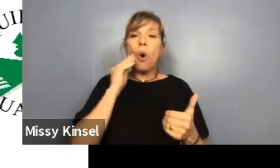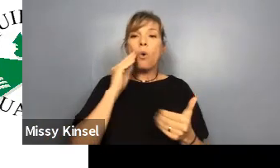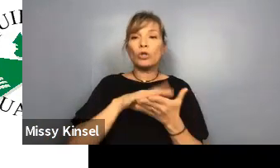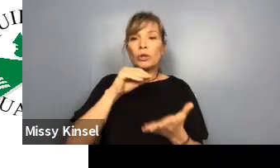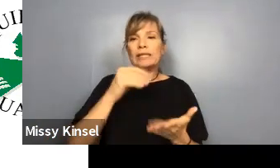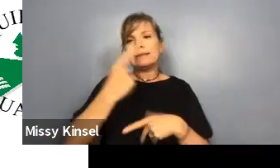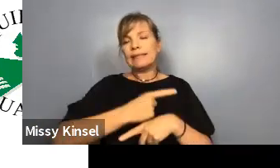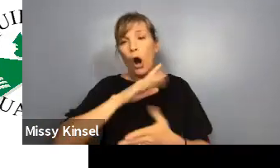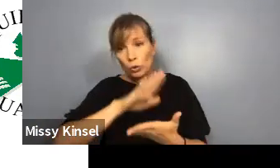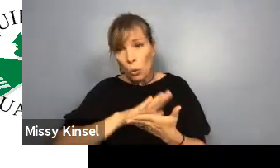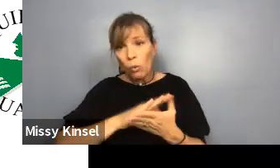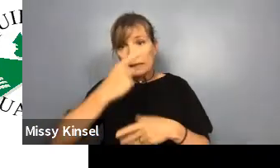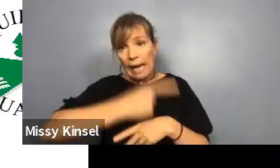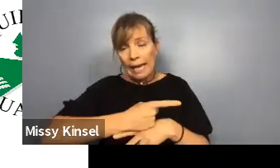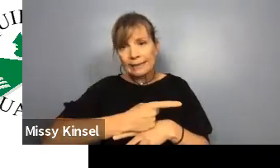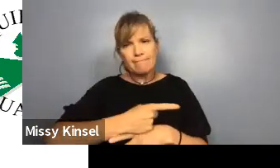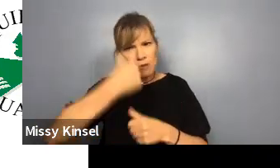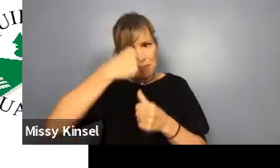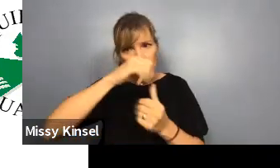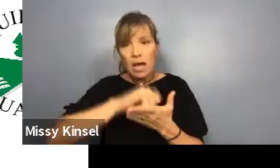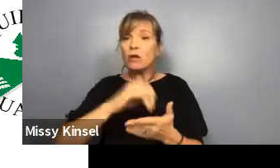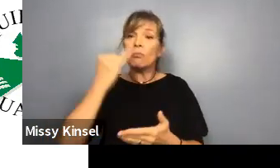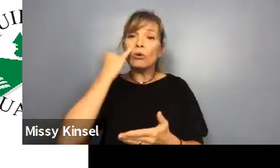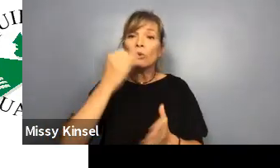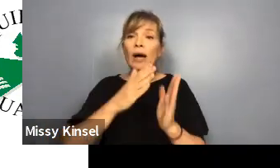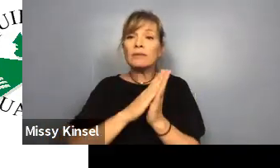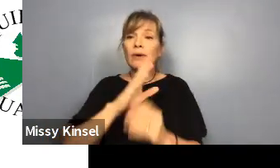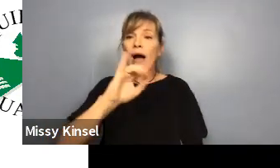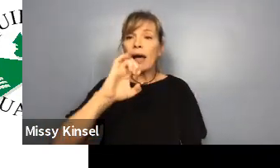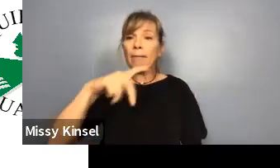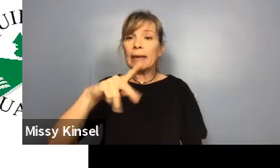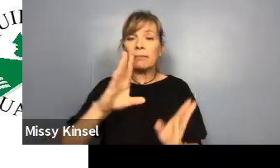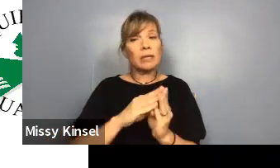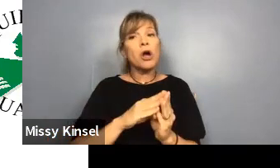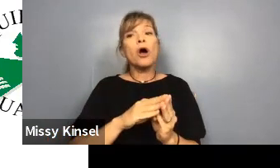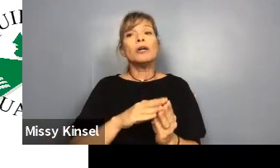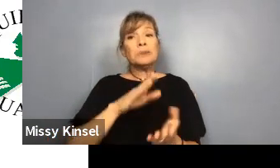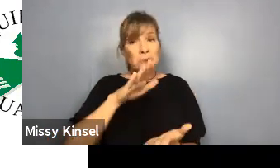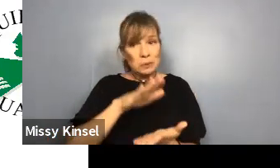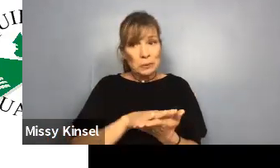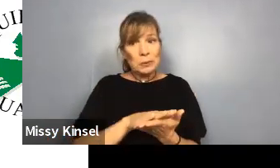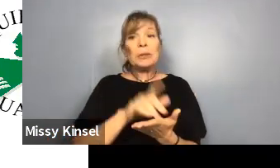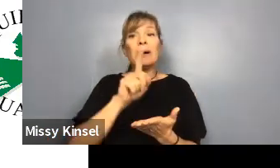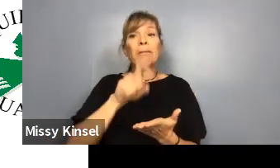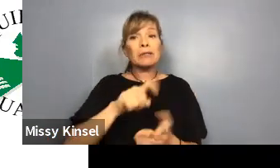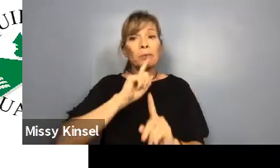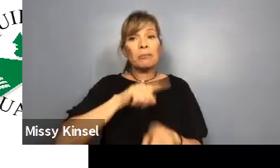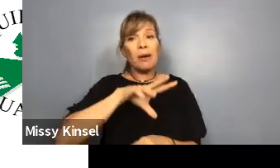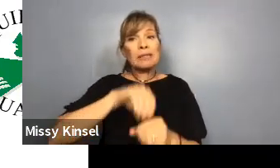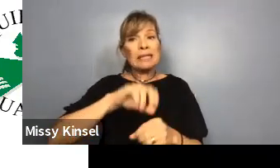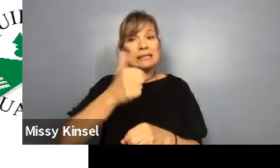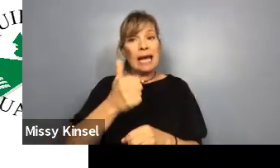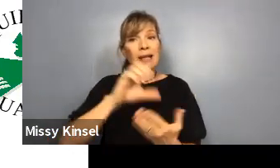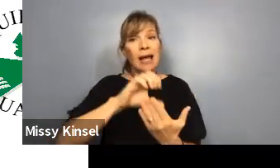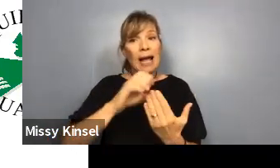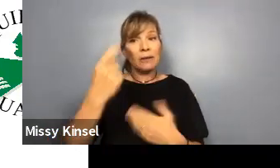just something to keep in mind. So if you ask for an IEP meeting, the school's supposed to answer in 10 calendar days. If